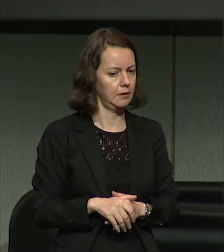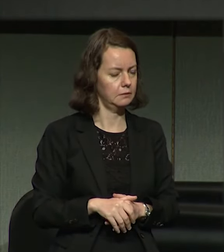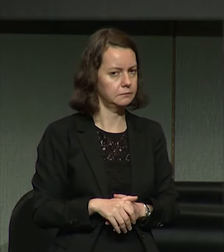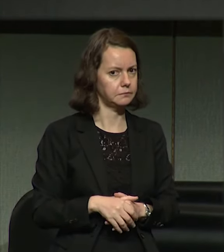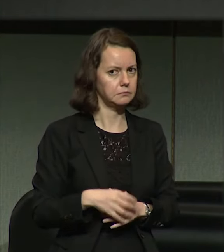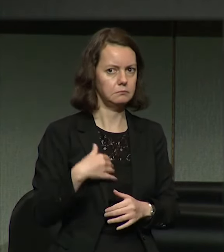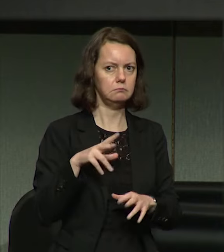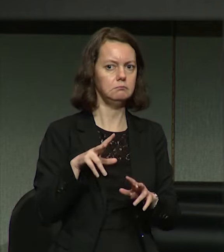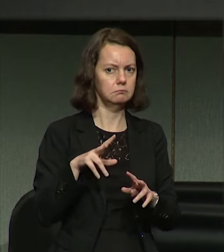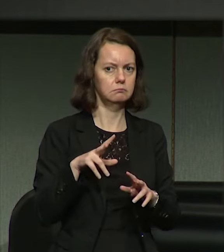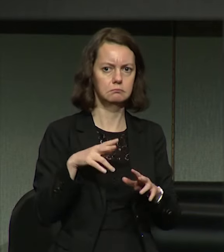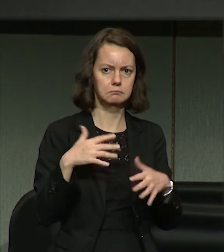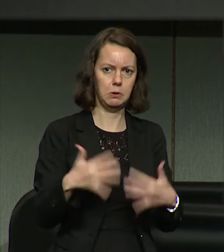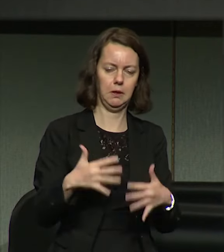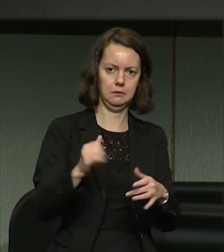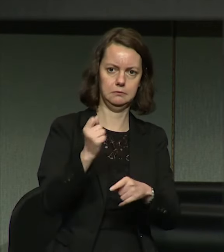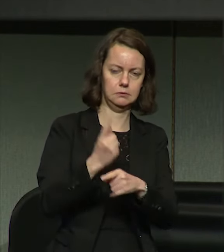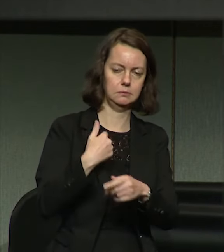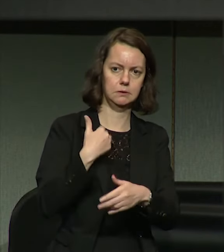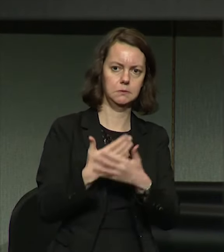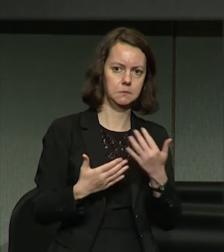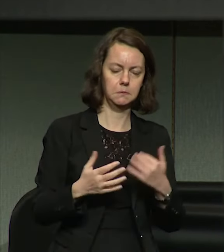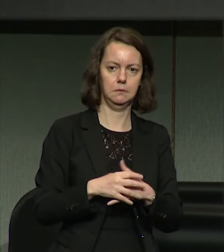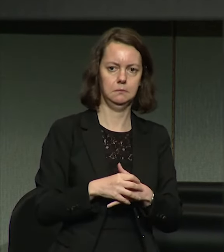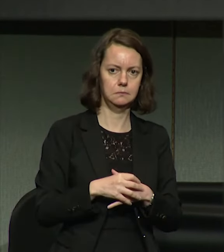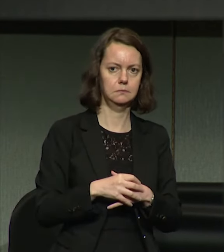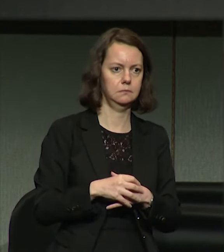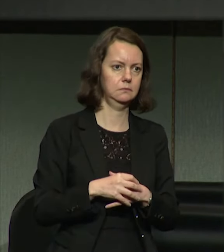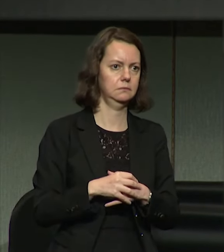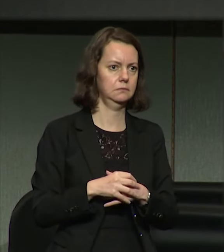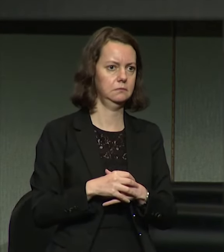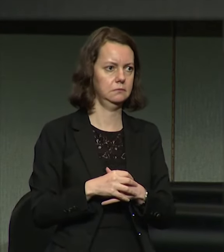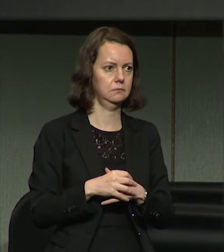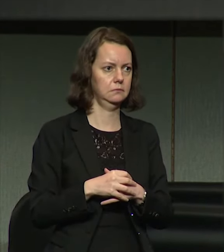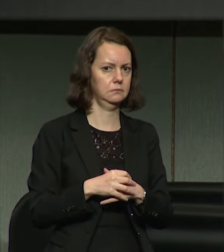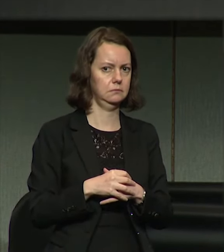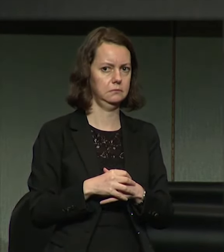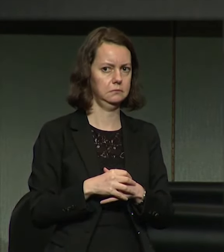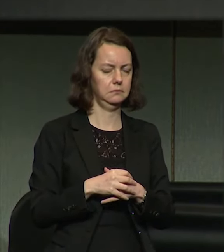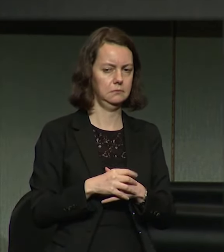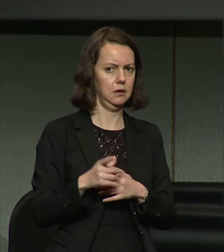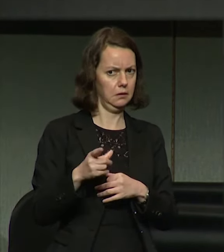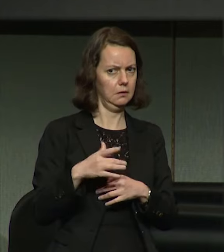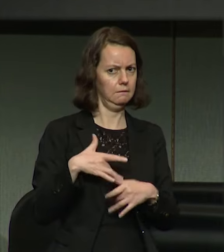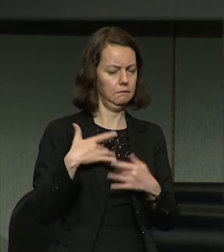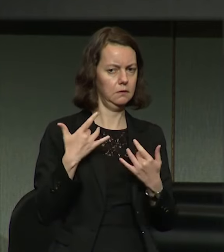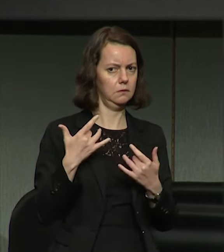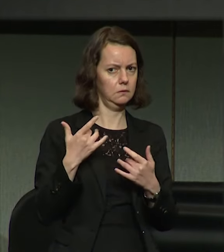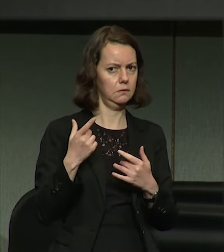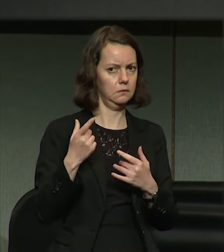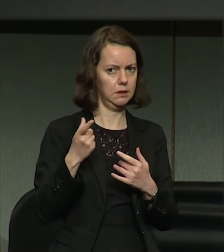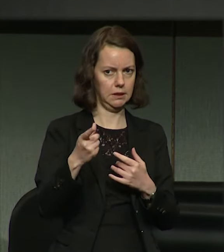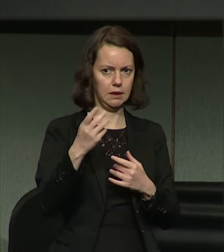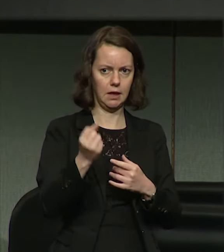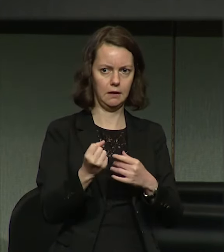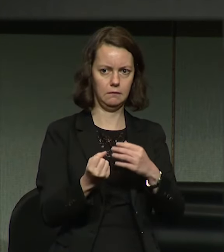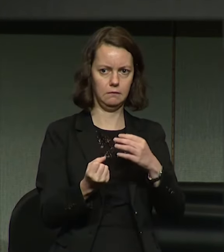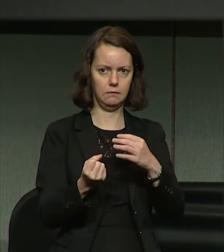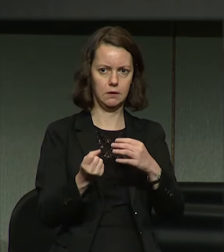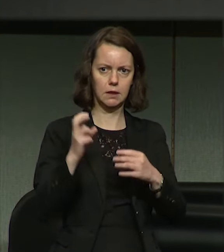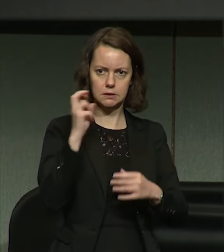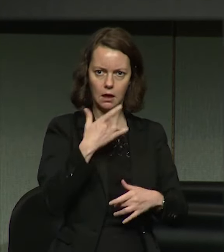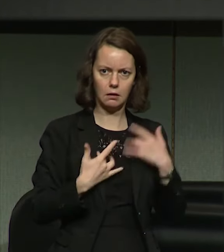awesome soliloquy. I watched on in silence, mesmerised. A flicker of light was emerging from the